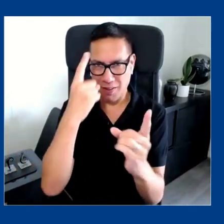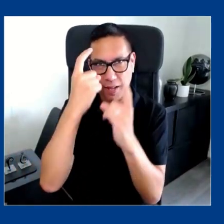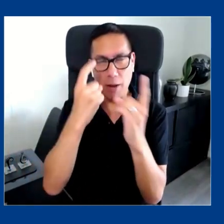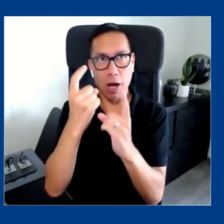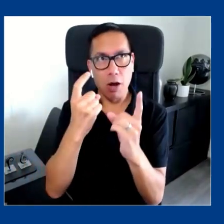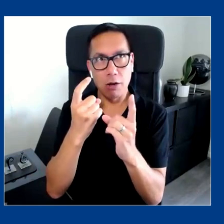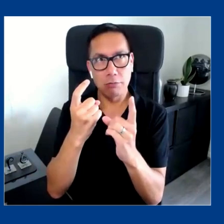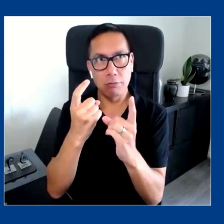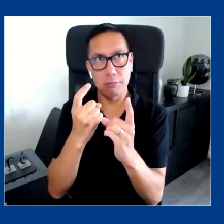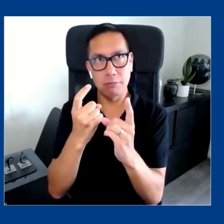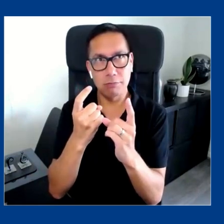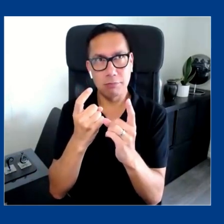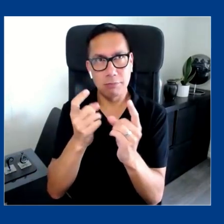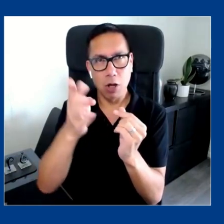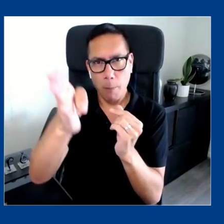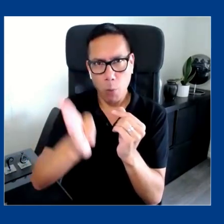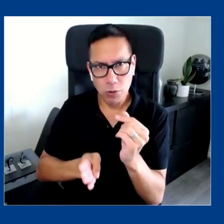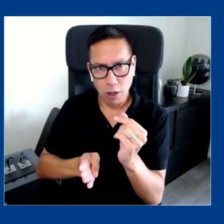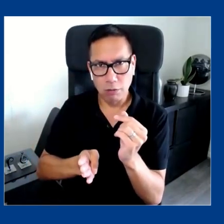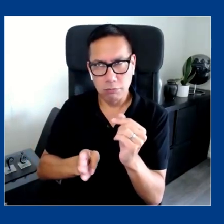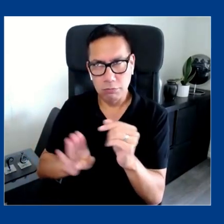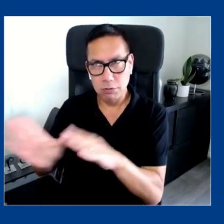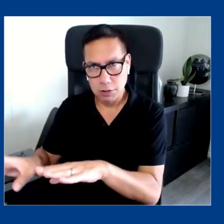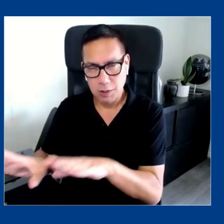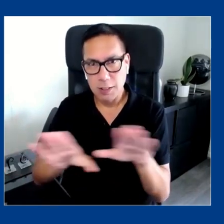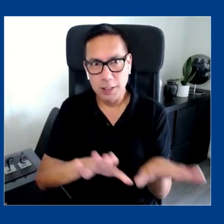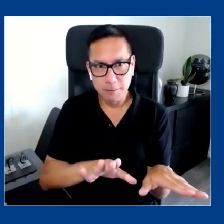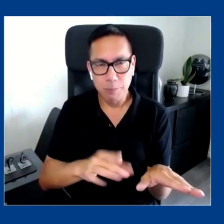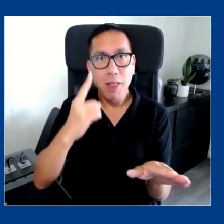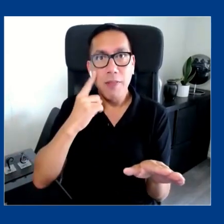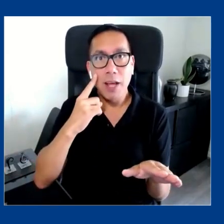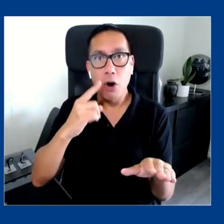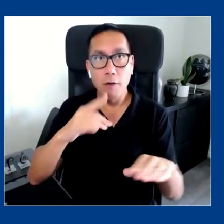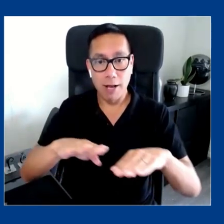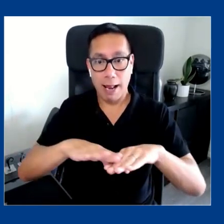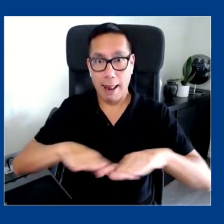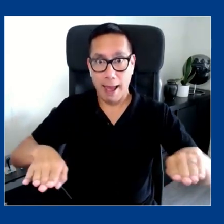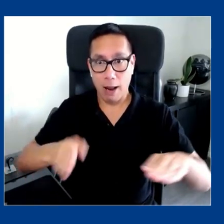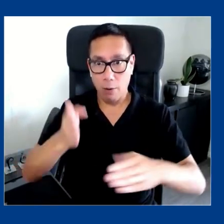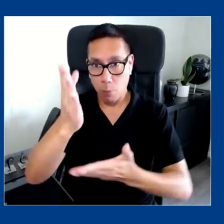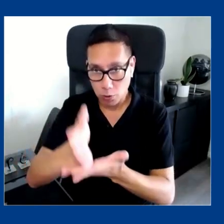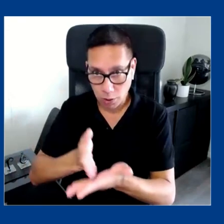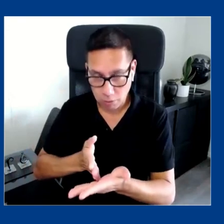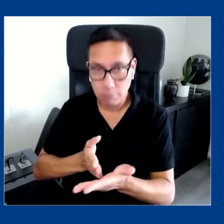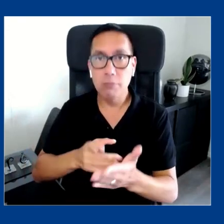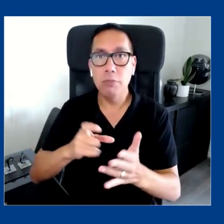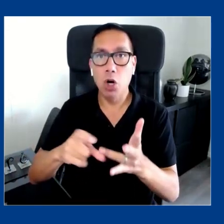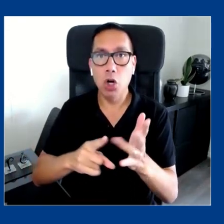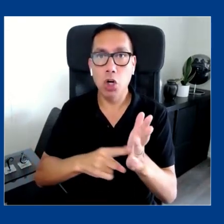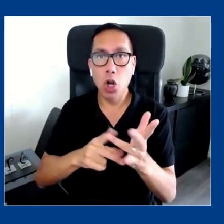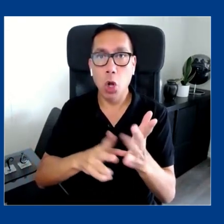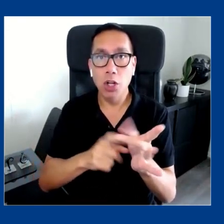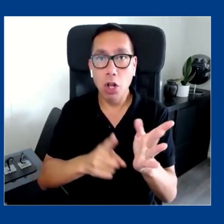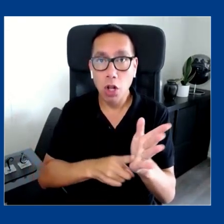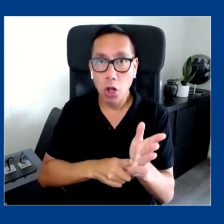kinds. We can think here of land borders, colonial borders, or the borders and boundaries